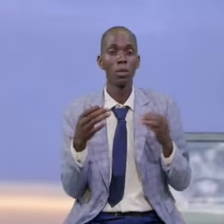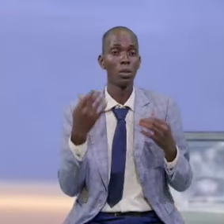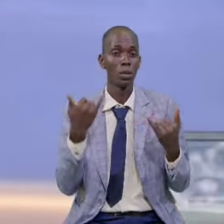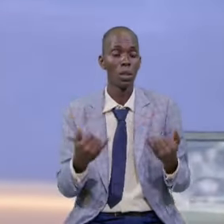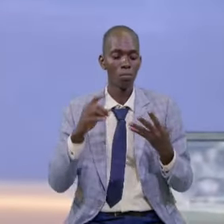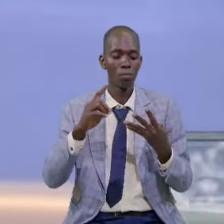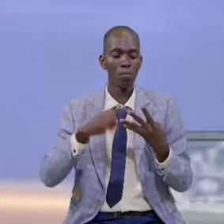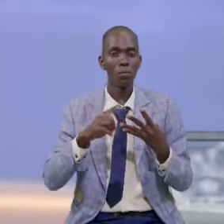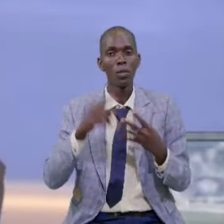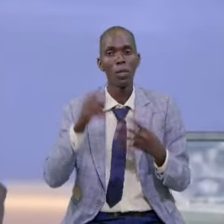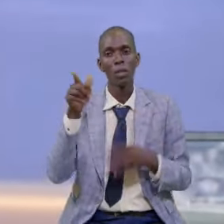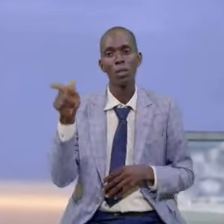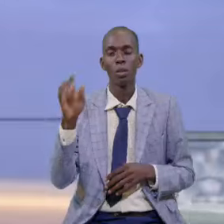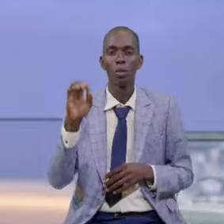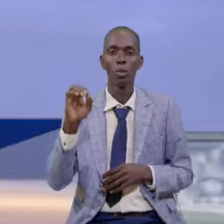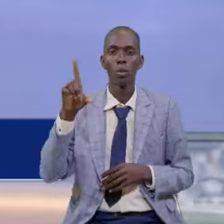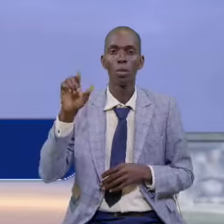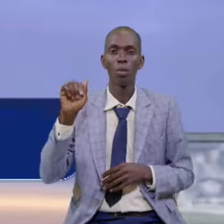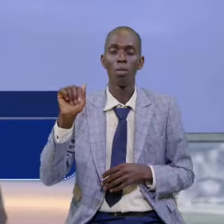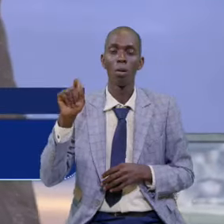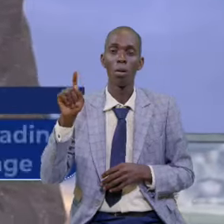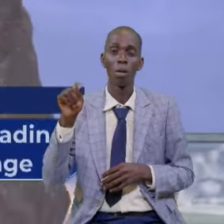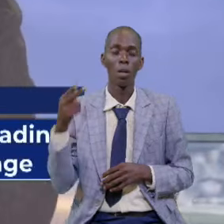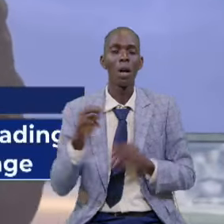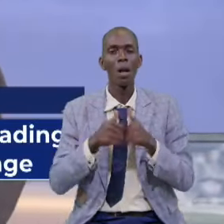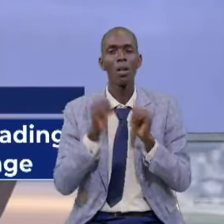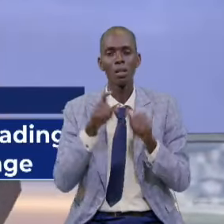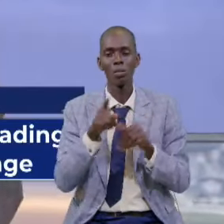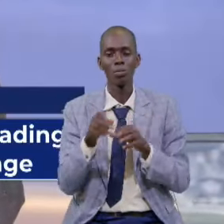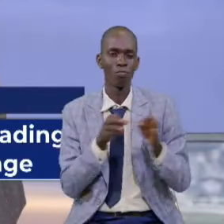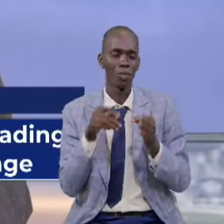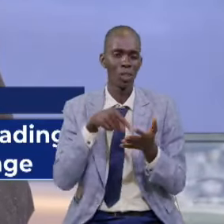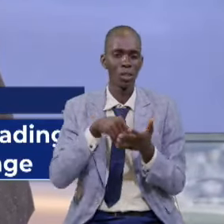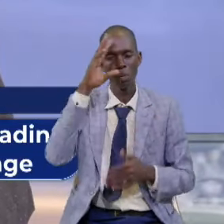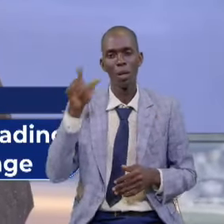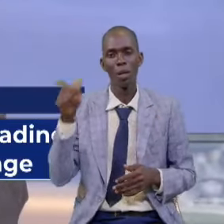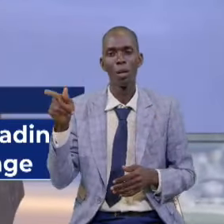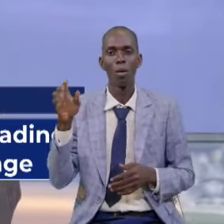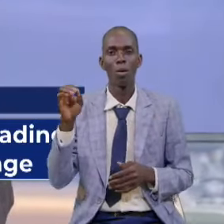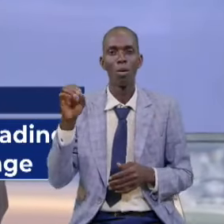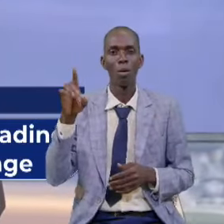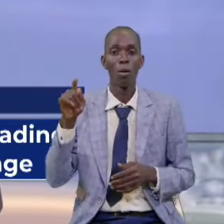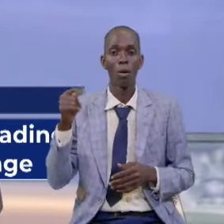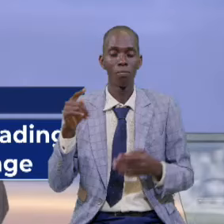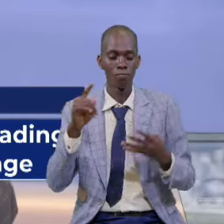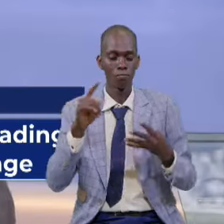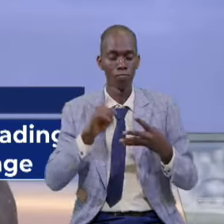describe Goliath? Here was a godless